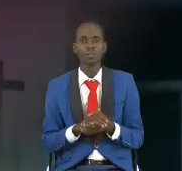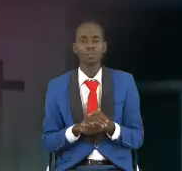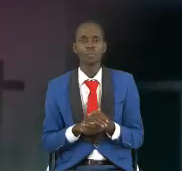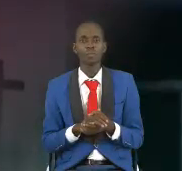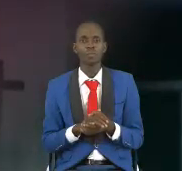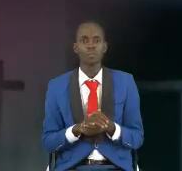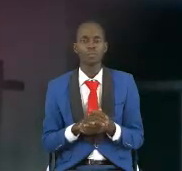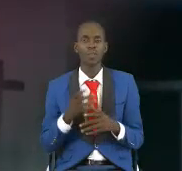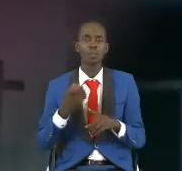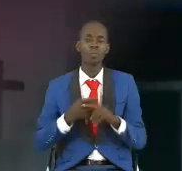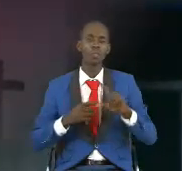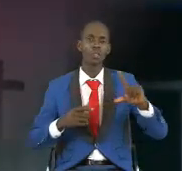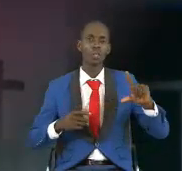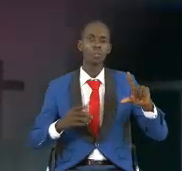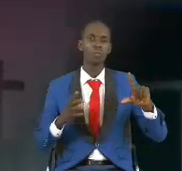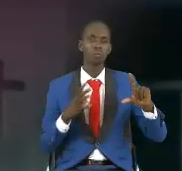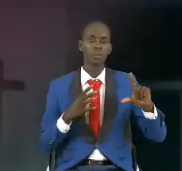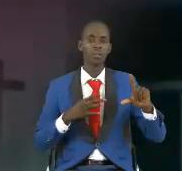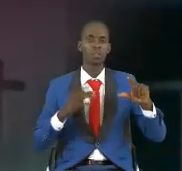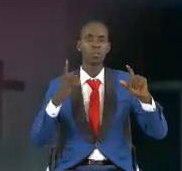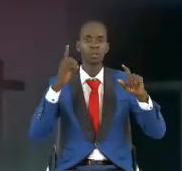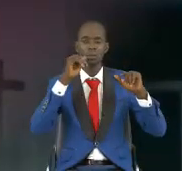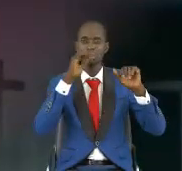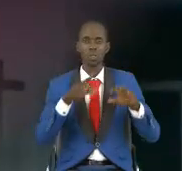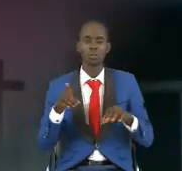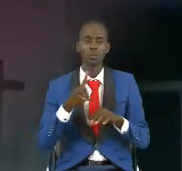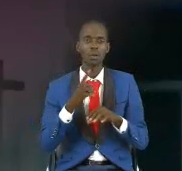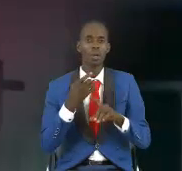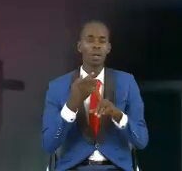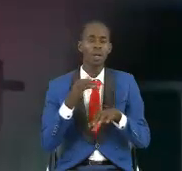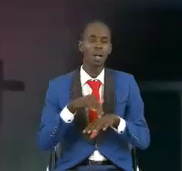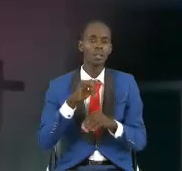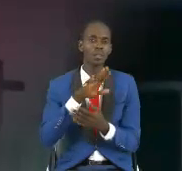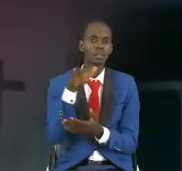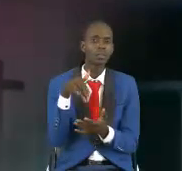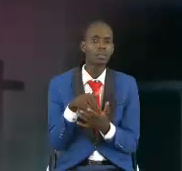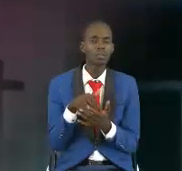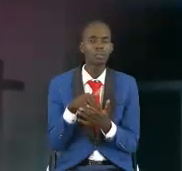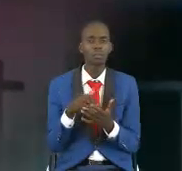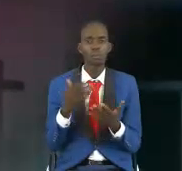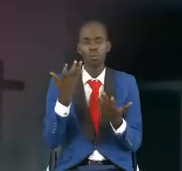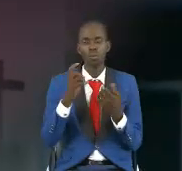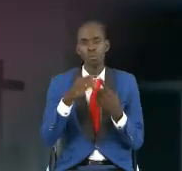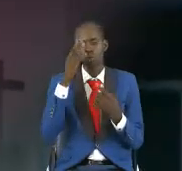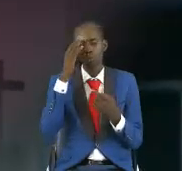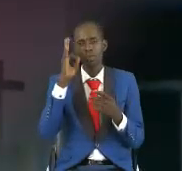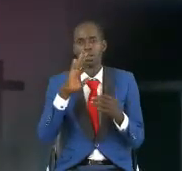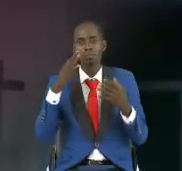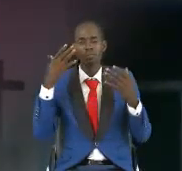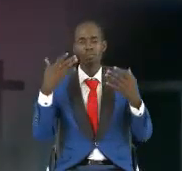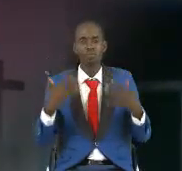the center here, if you have finished, can you raise up your hand? The supervisors, please help me. If you have